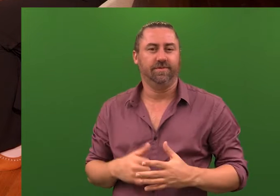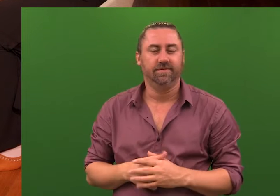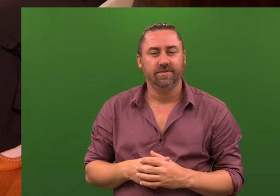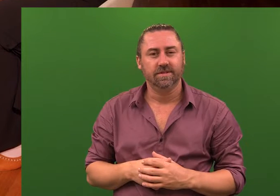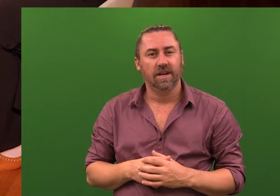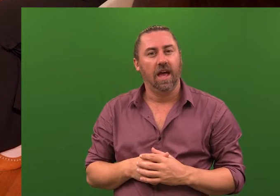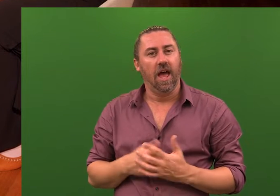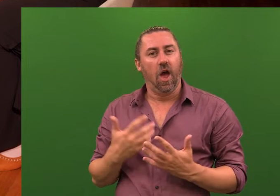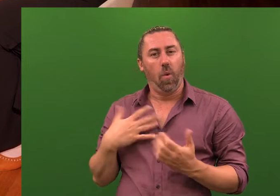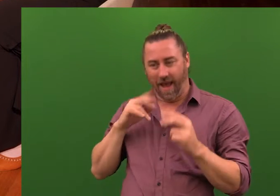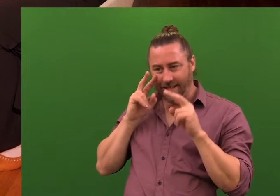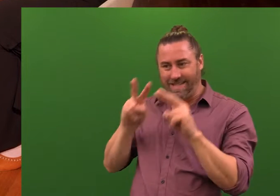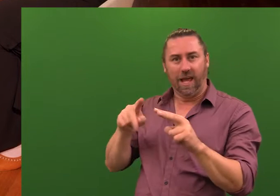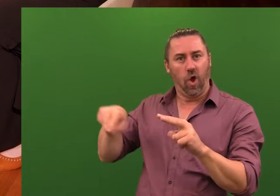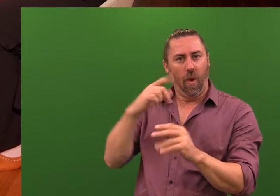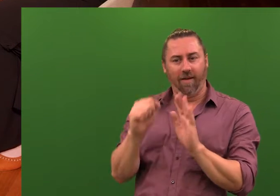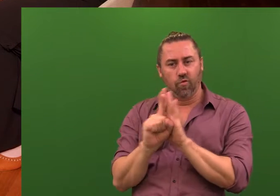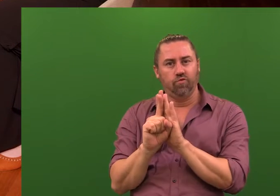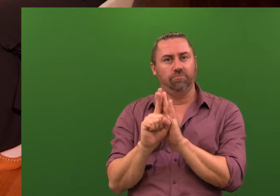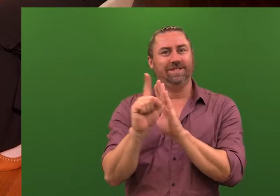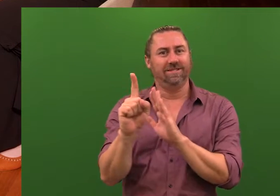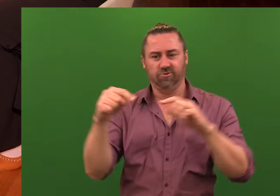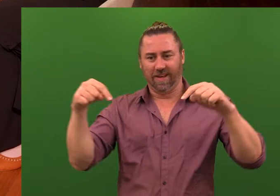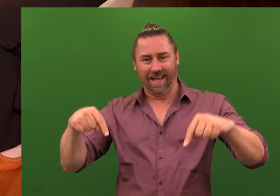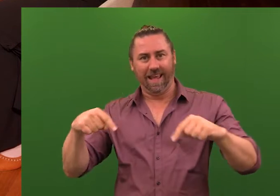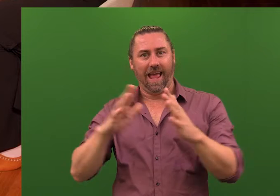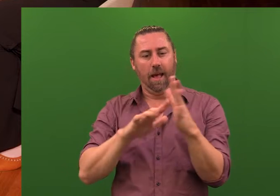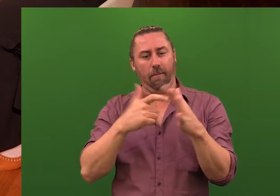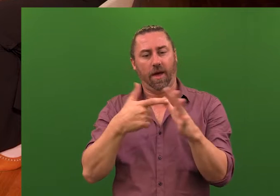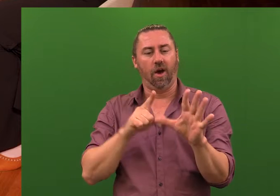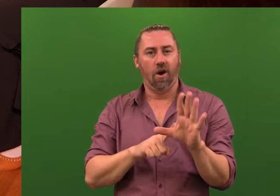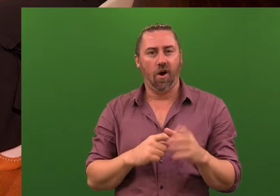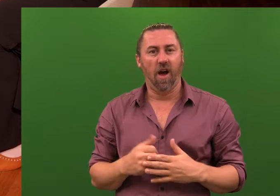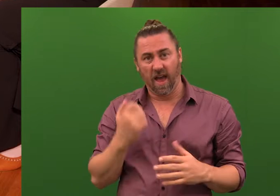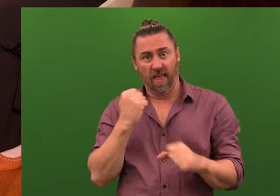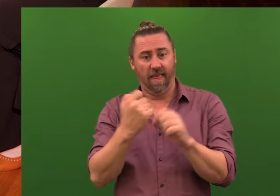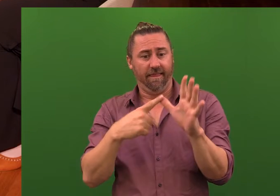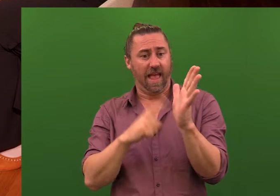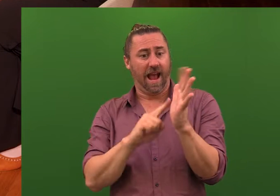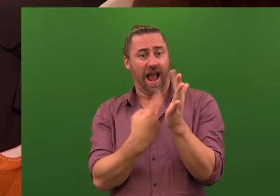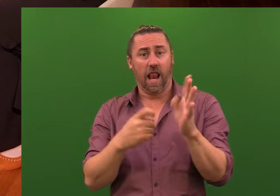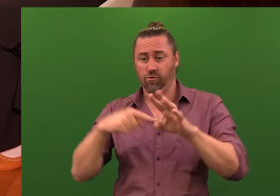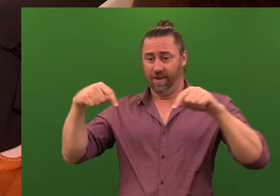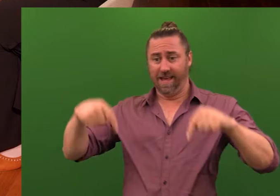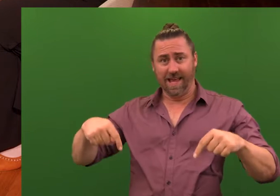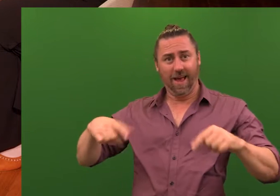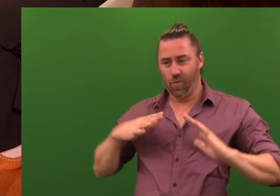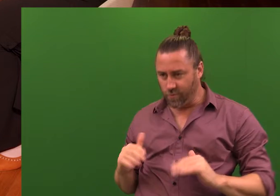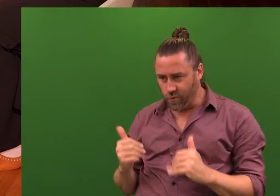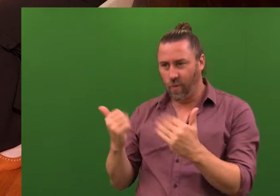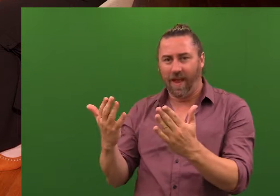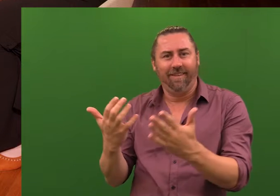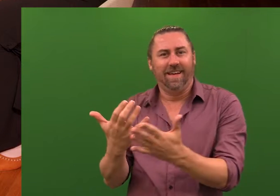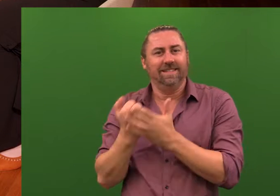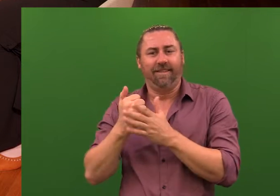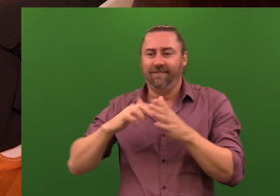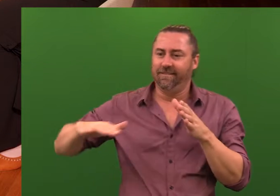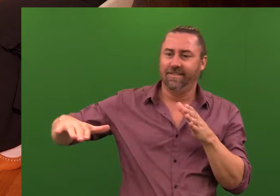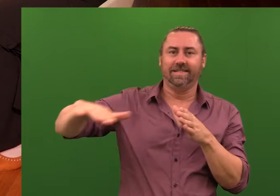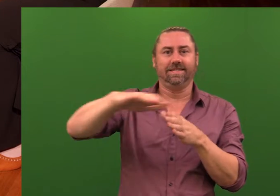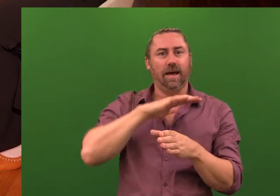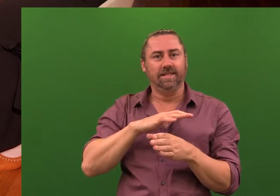much invisibility of our people and our culture and our ancestors that just creating these spaces, doing what